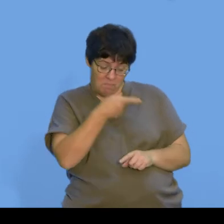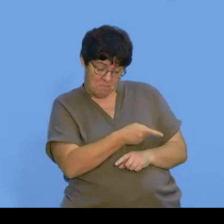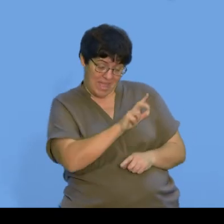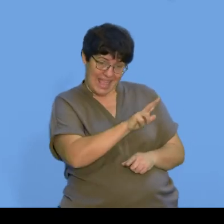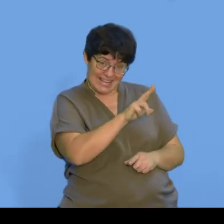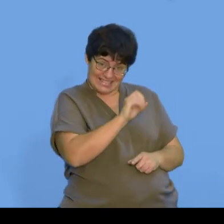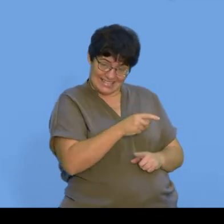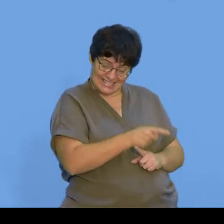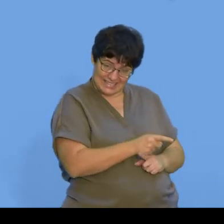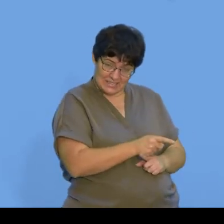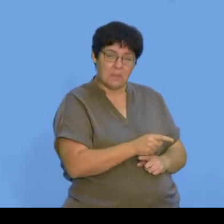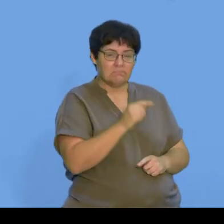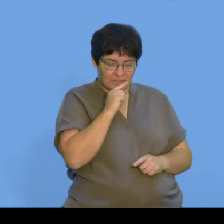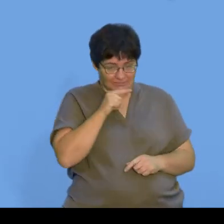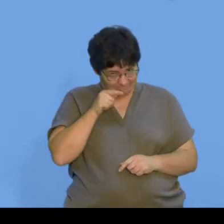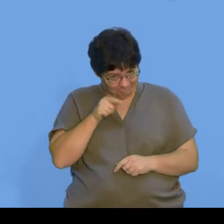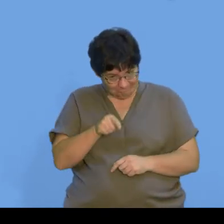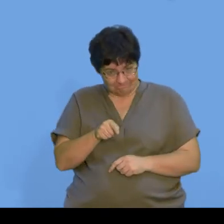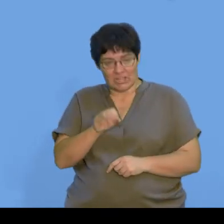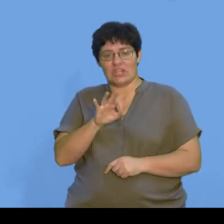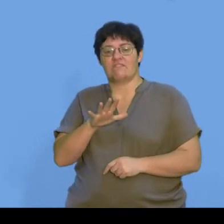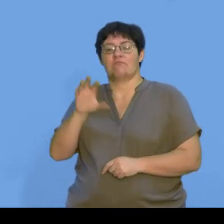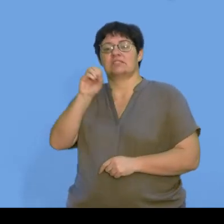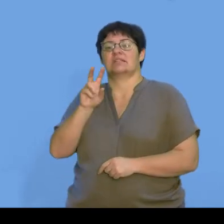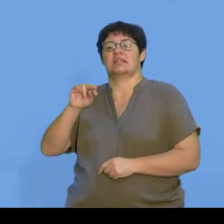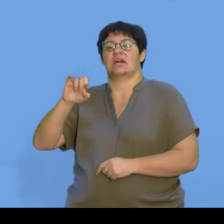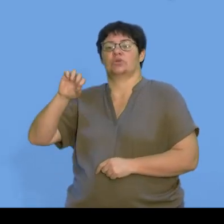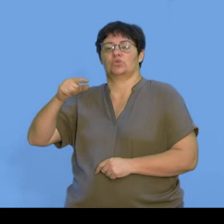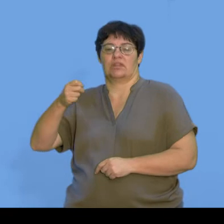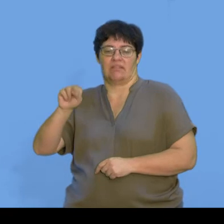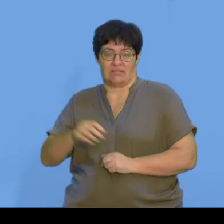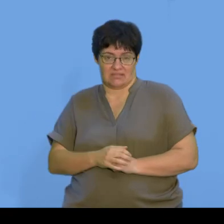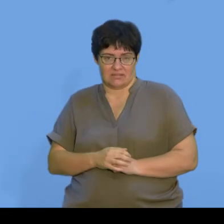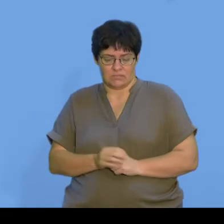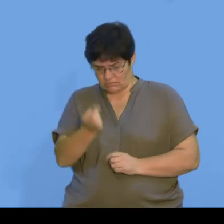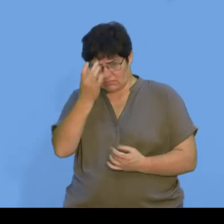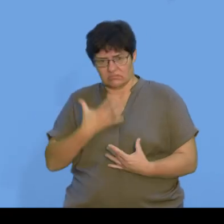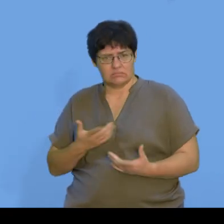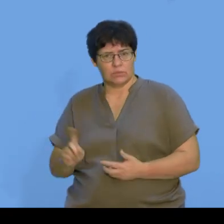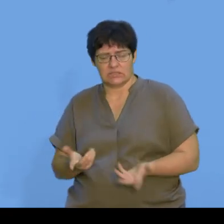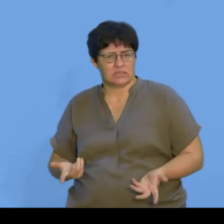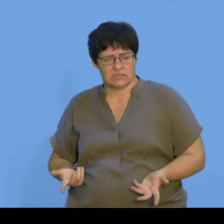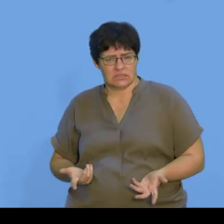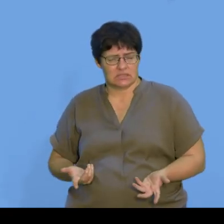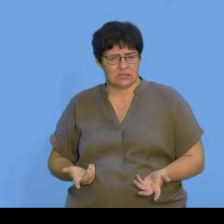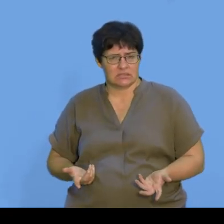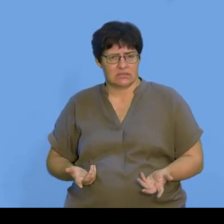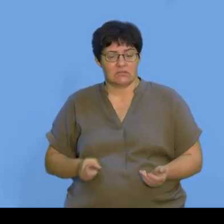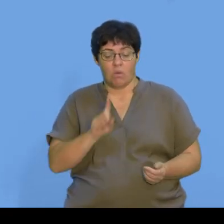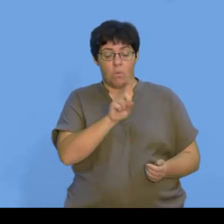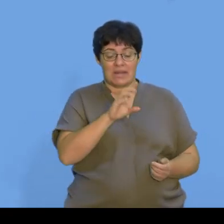actually nitrogen. Okay, 35%. Now, what does that tell us? It tells us that in 100